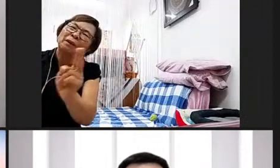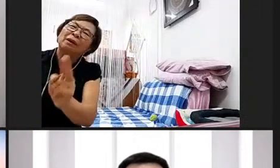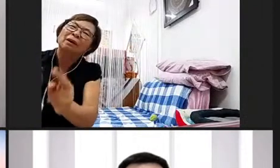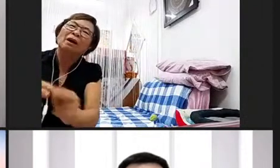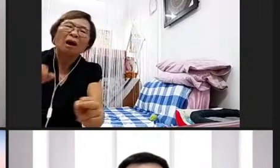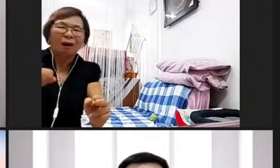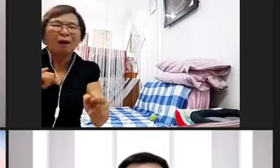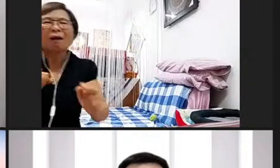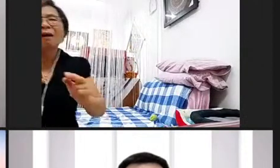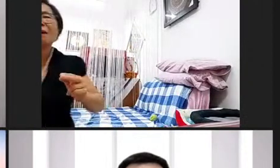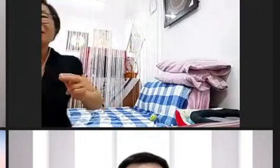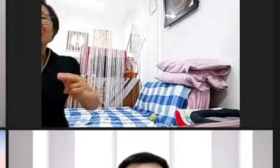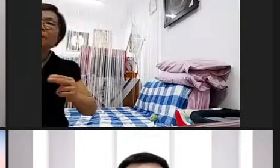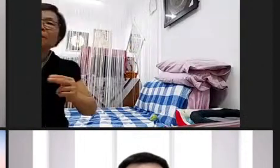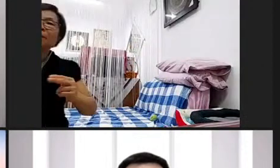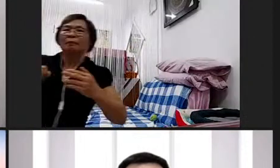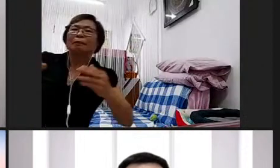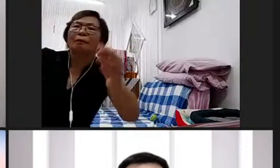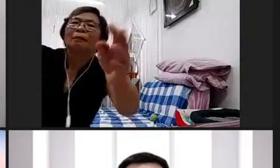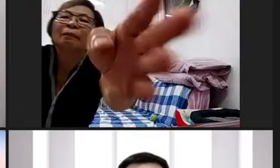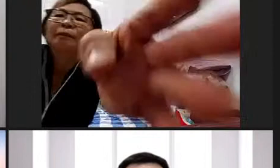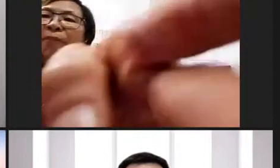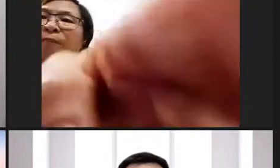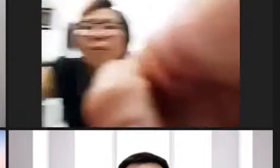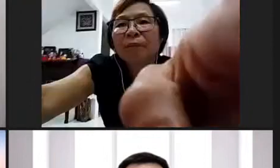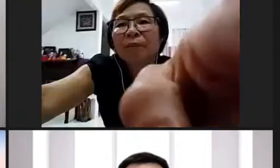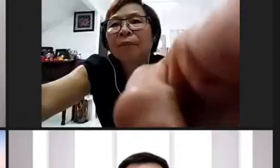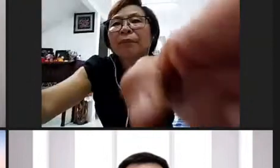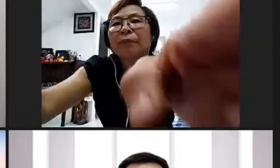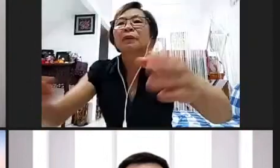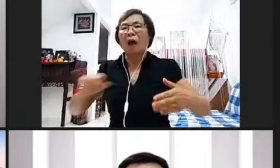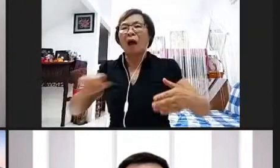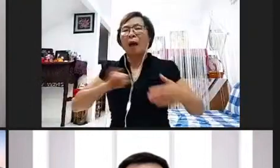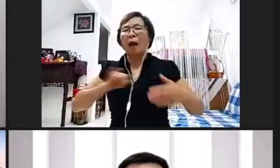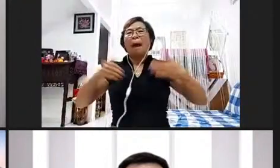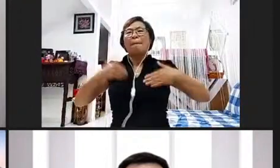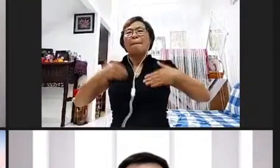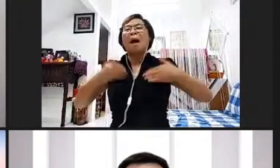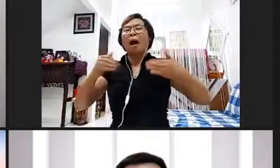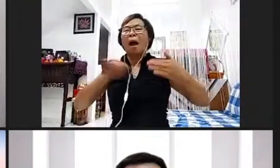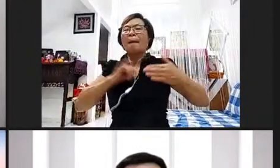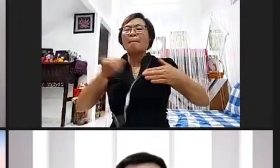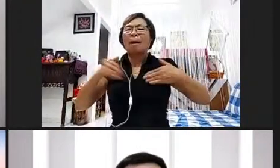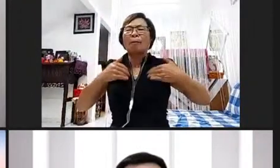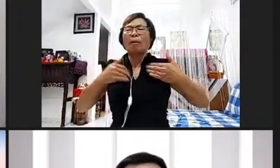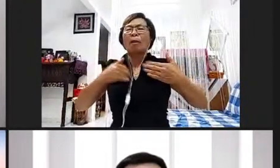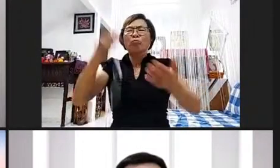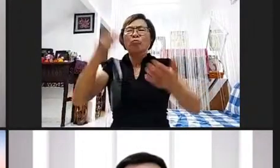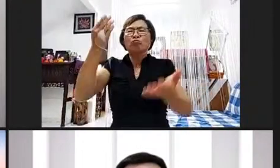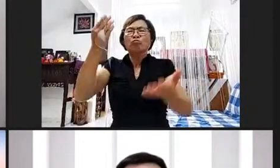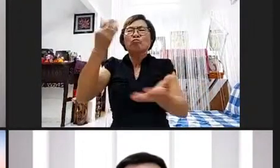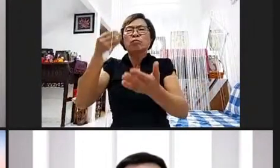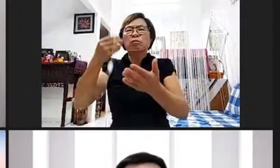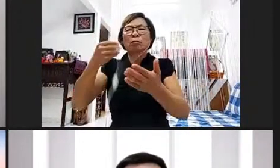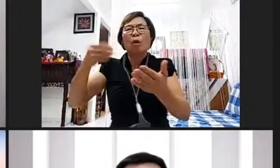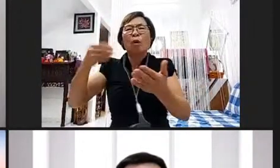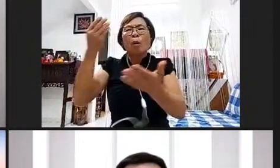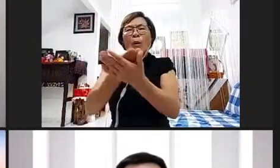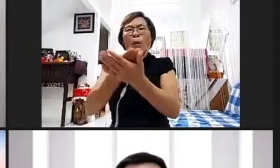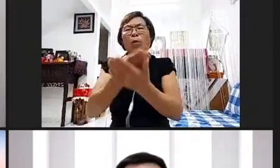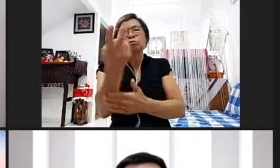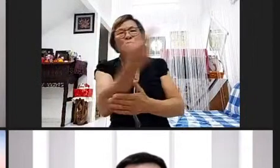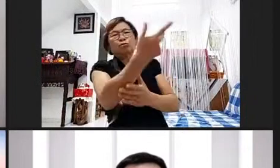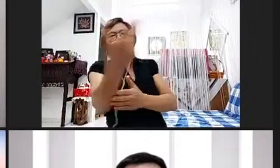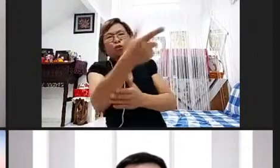happy. I was very happy to follow that we have all proven actually all three speakers have proven the point